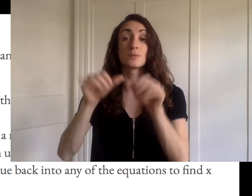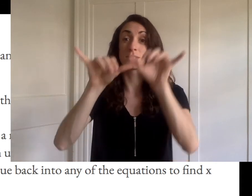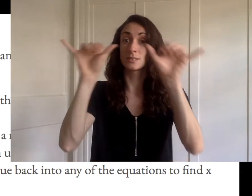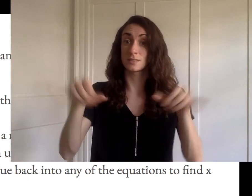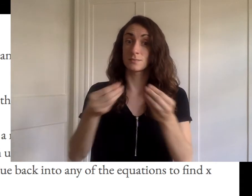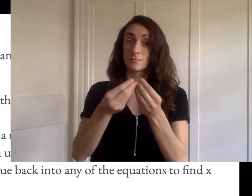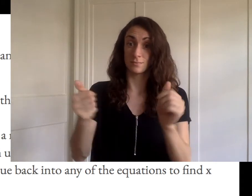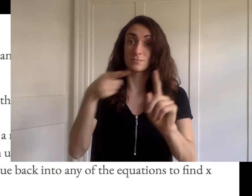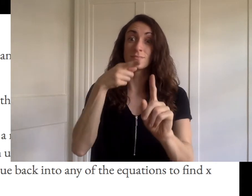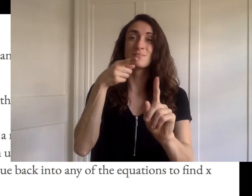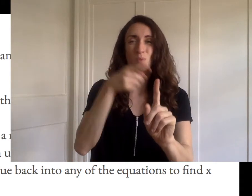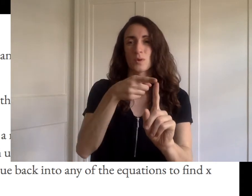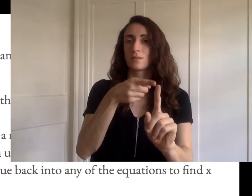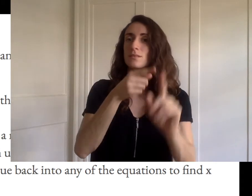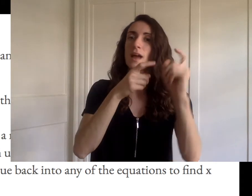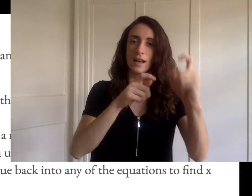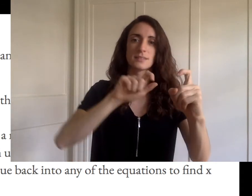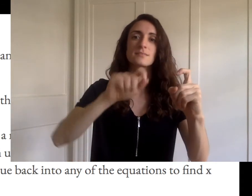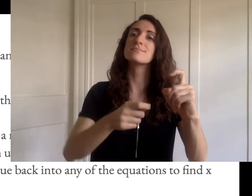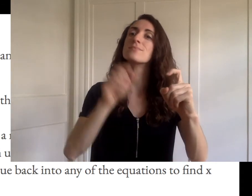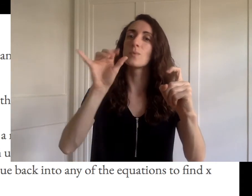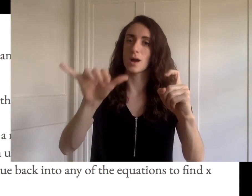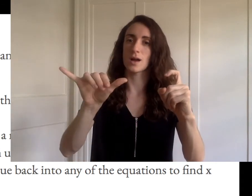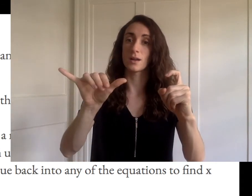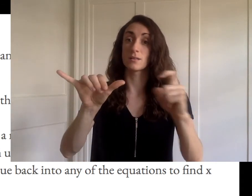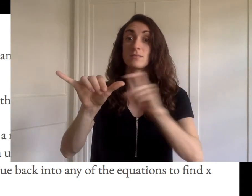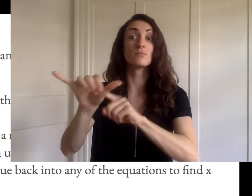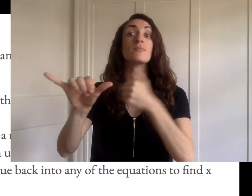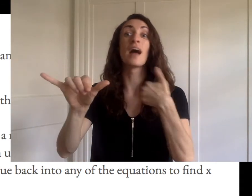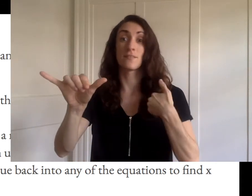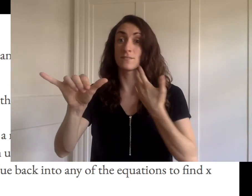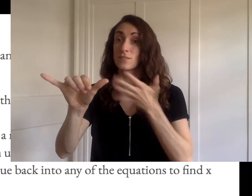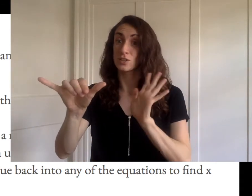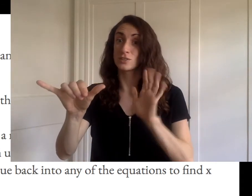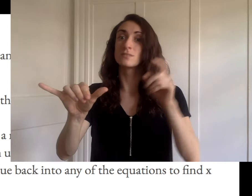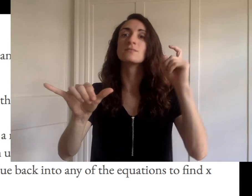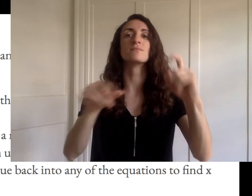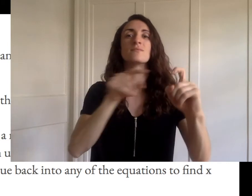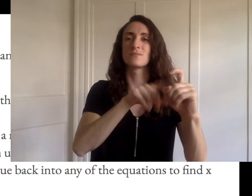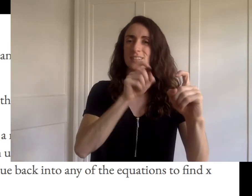comma y. So we have y, and now we need to find x.